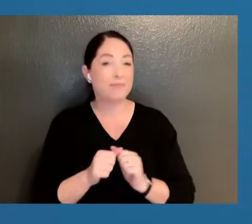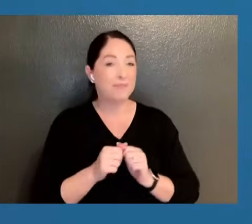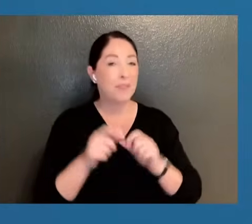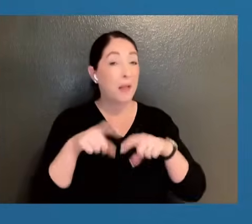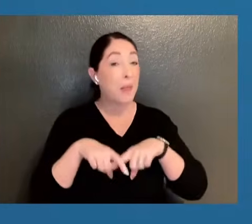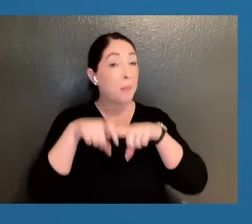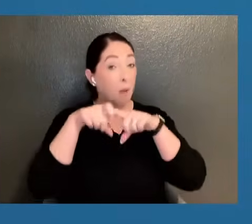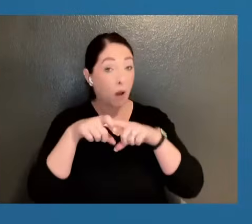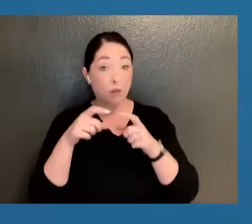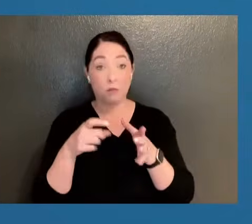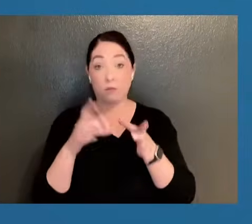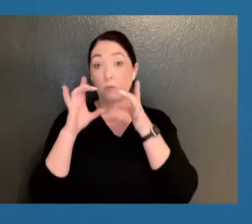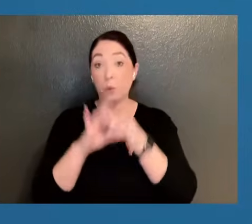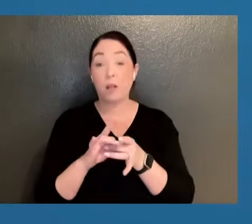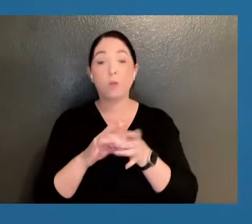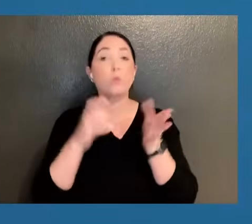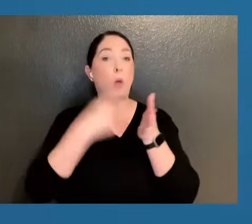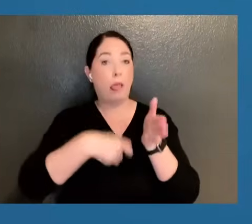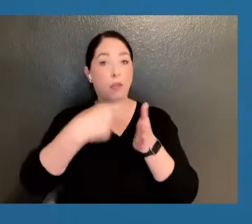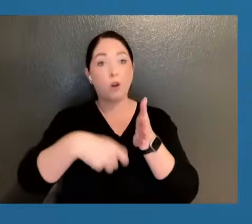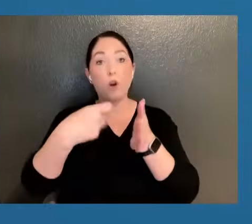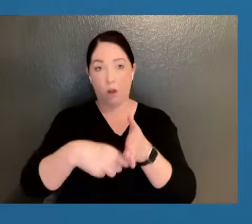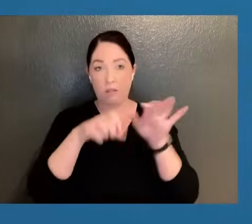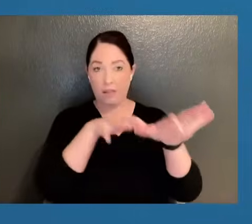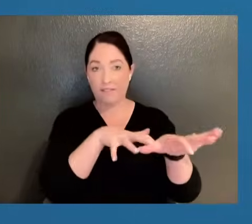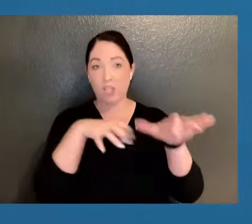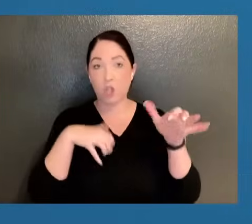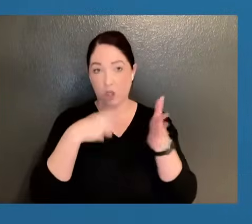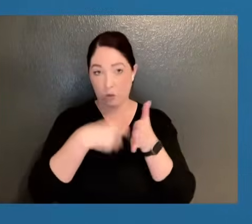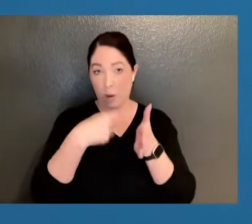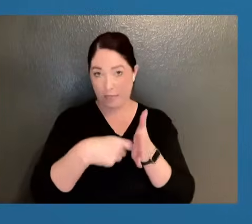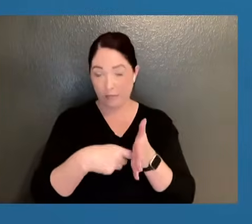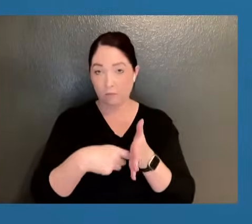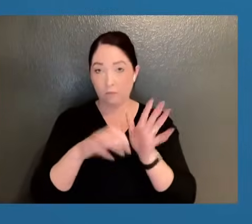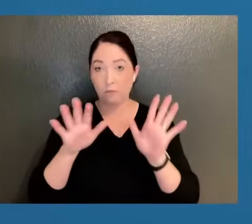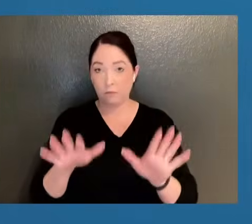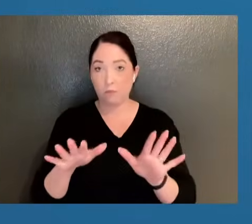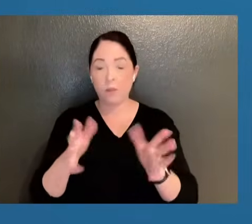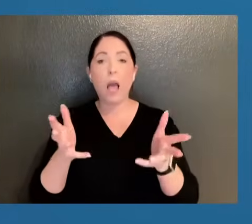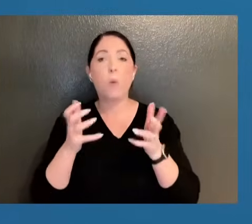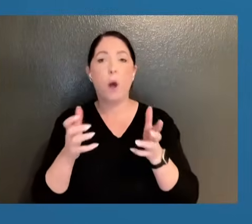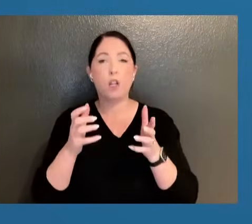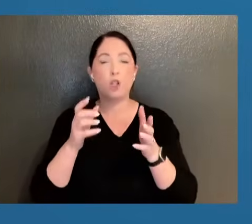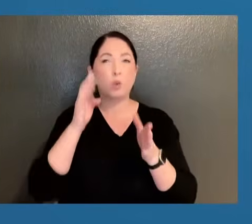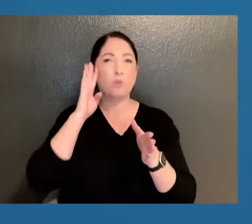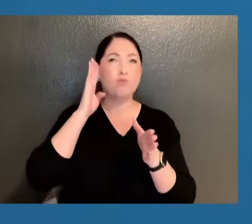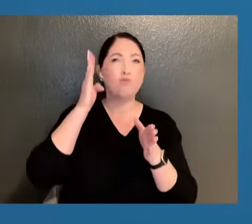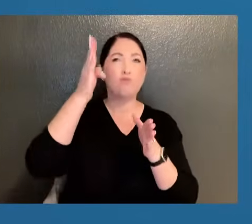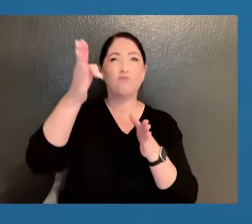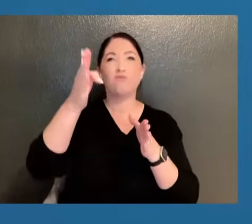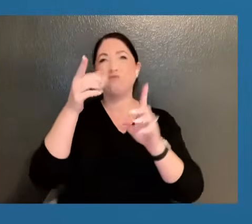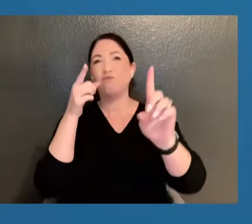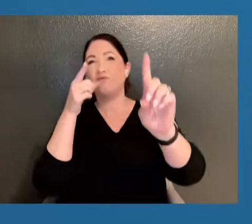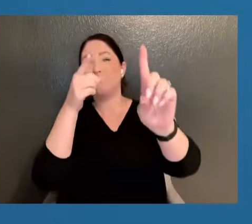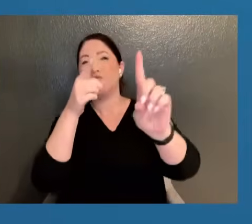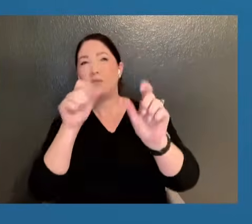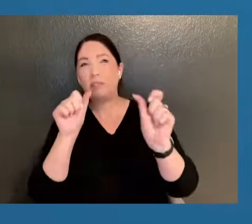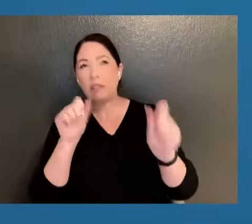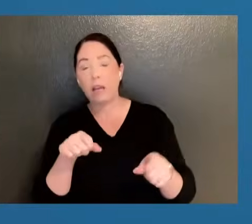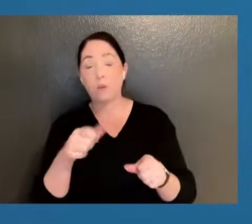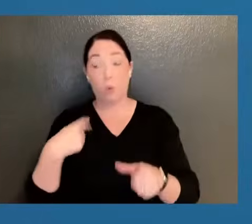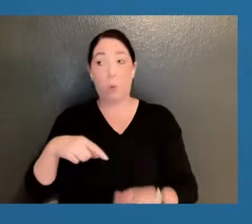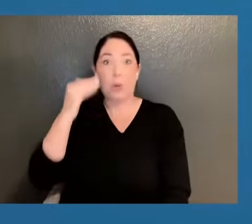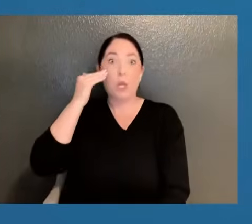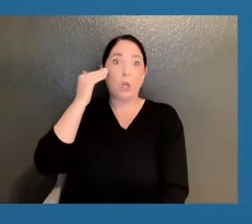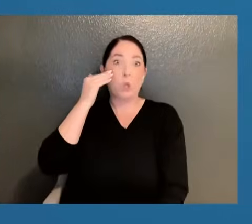the cost of congestion pricing. I wanted to find a path forward at a time when we knew that the number one concern that people had